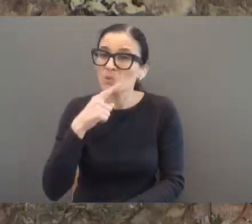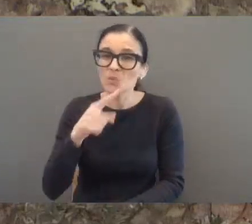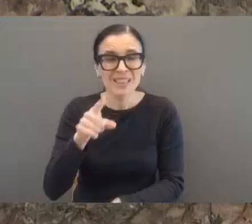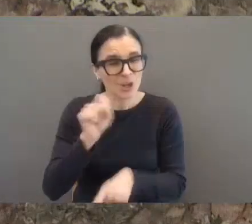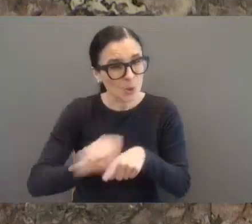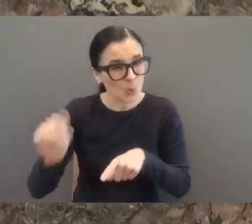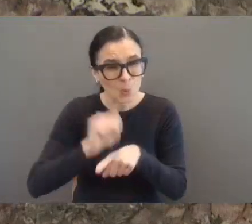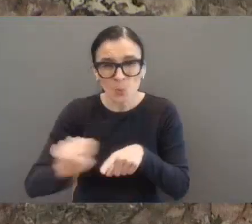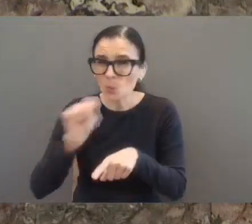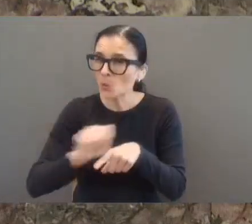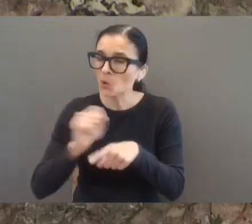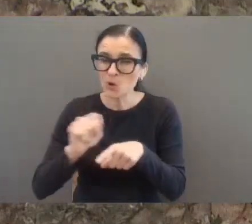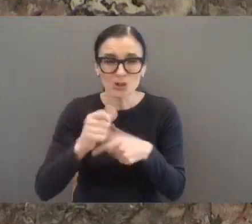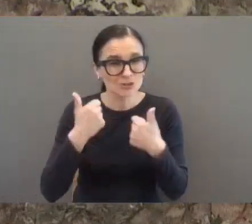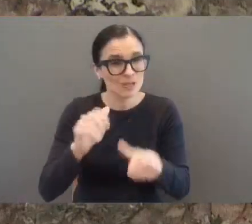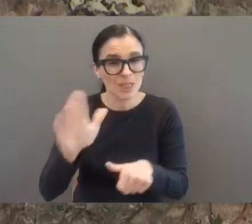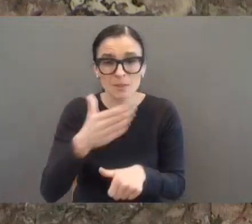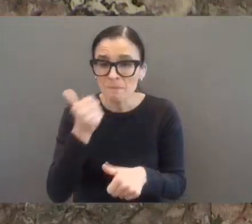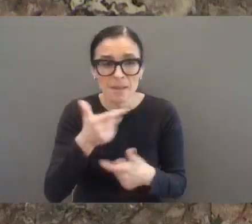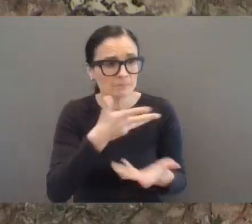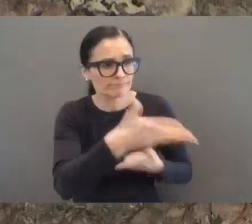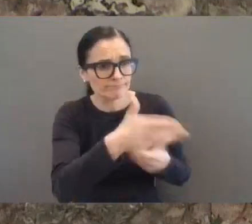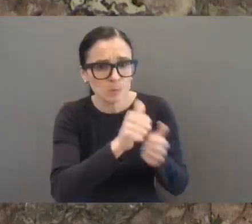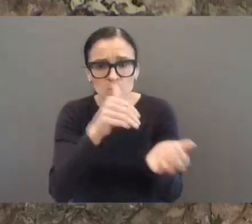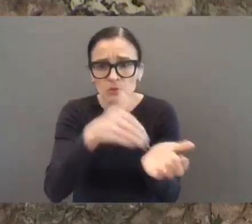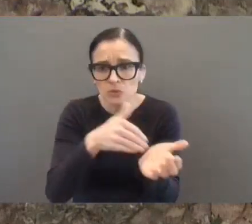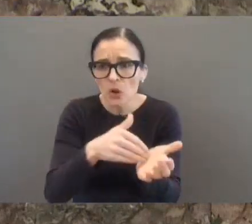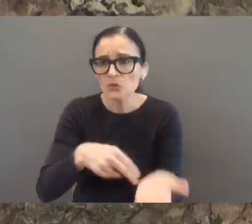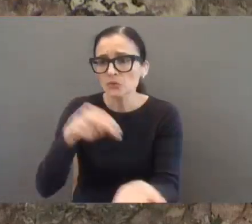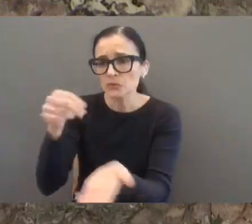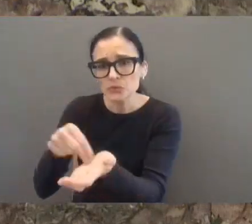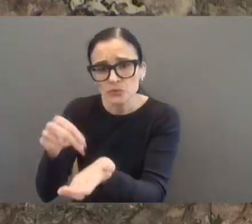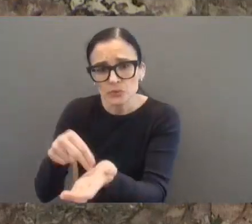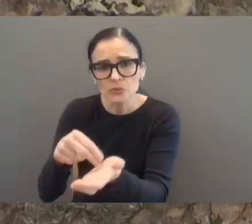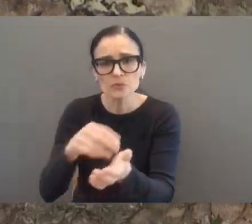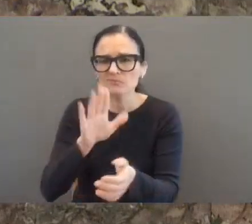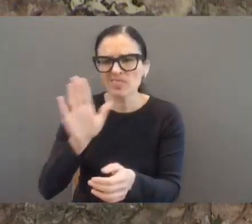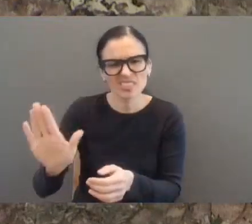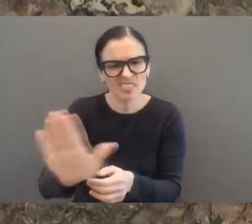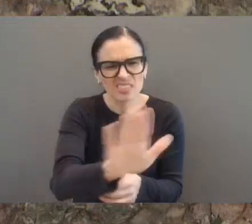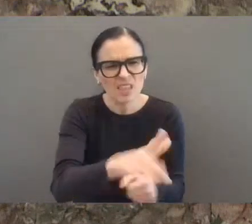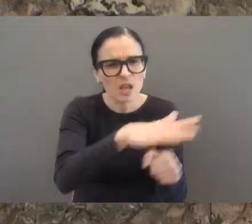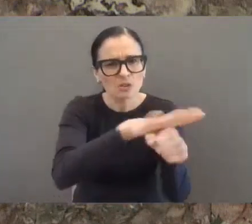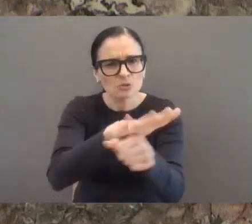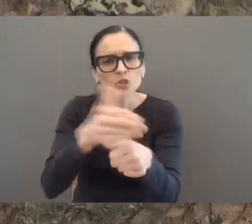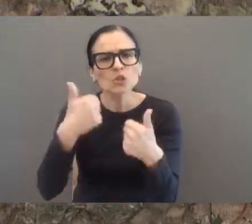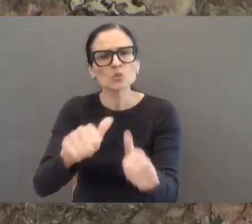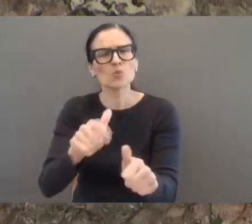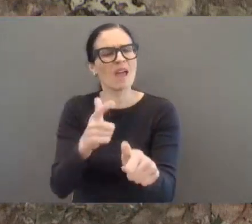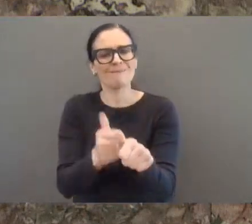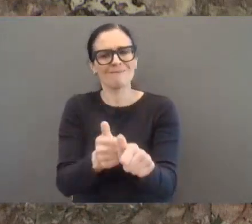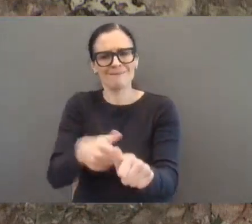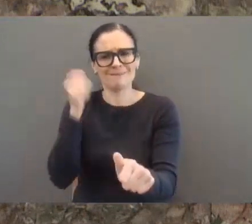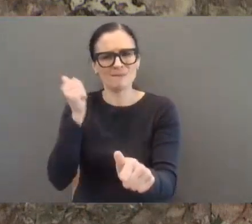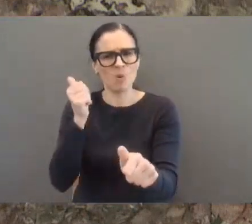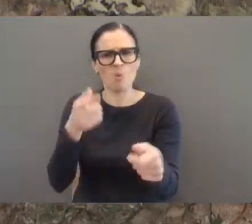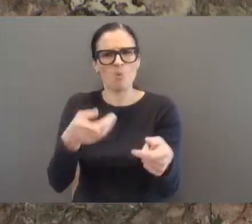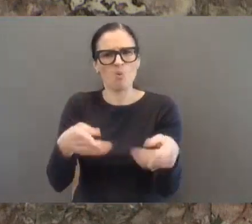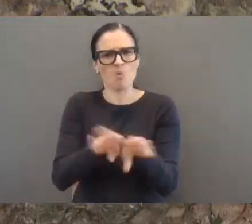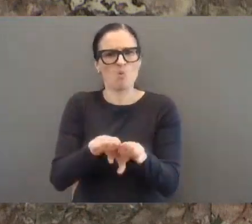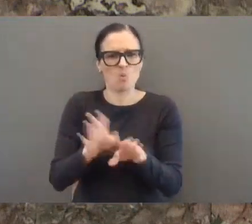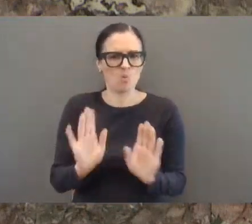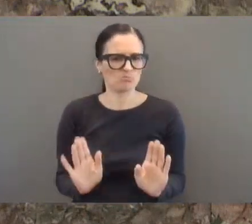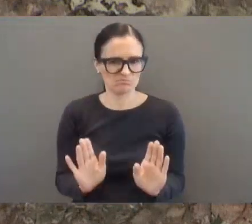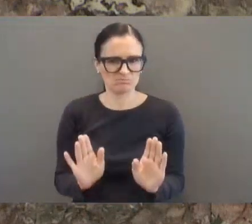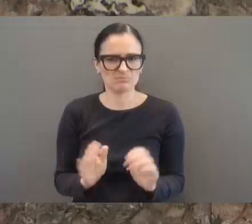mitigate and avoid these kinds of closures. And Mr. Speaker, we're going to continue to support health authorities in that work. We're going to continue to strengthen